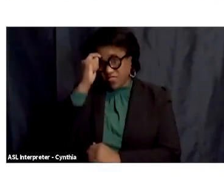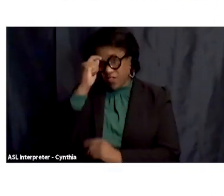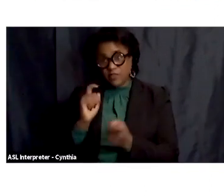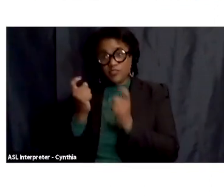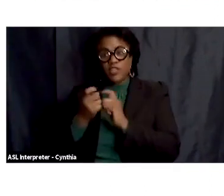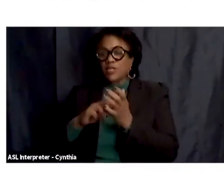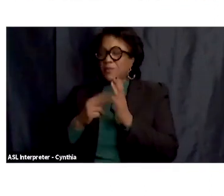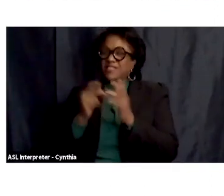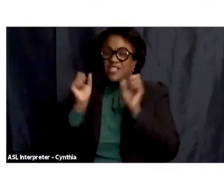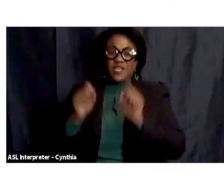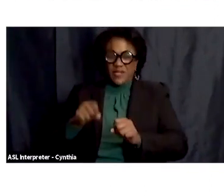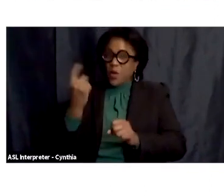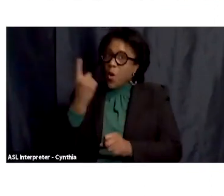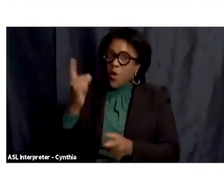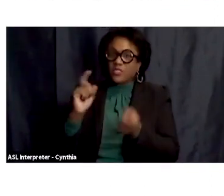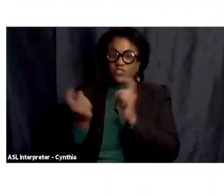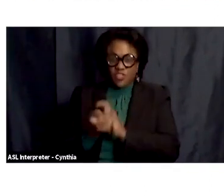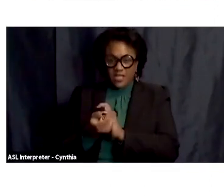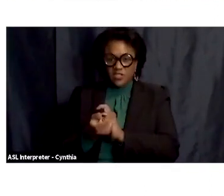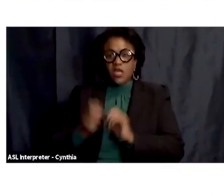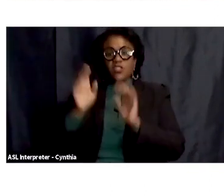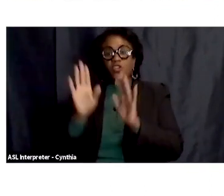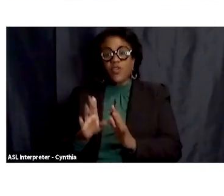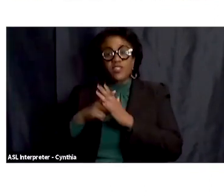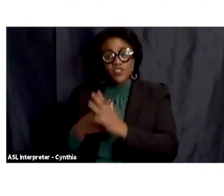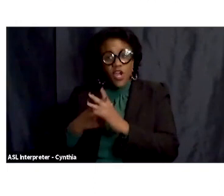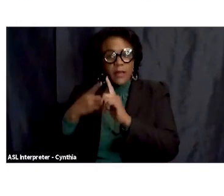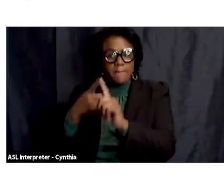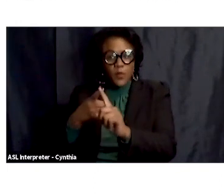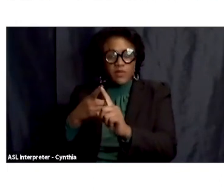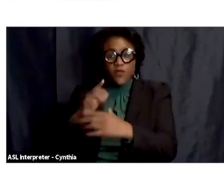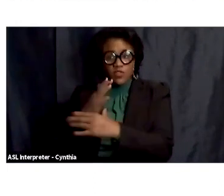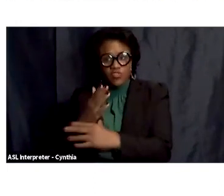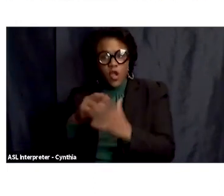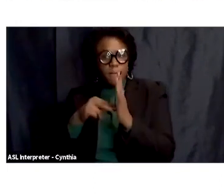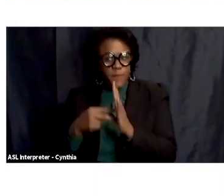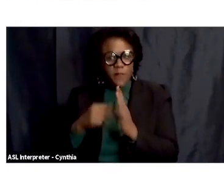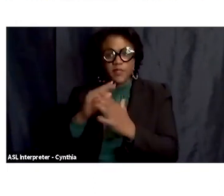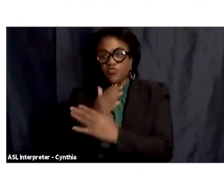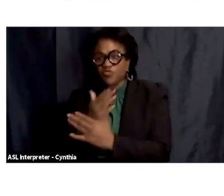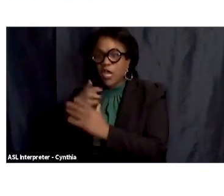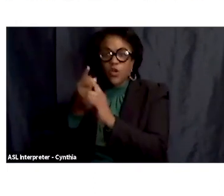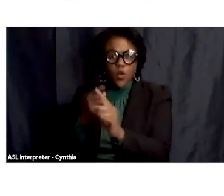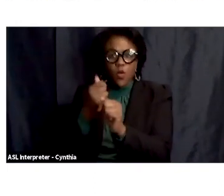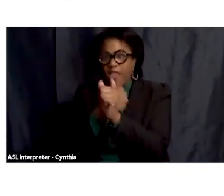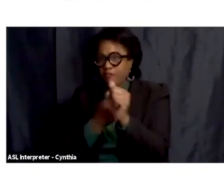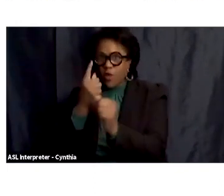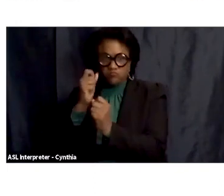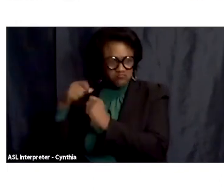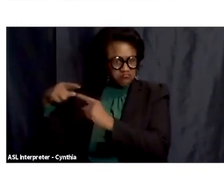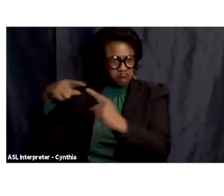right? But it's still a great starting point to have a shared purpose, a shared goal, so everyone's on the same page and moving together.